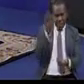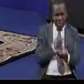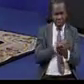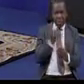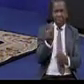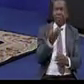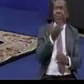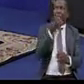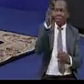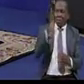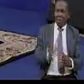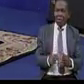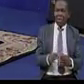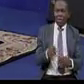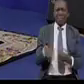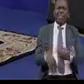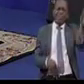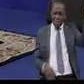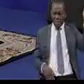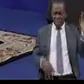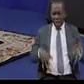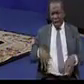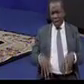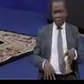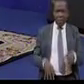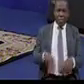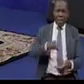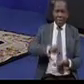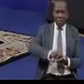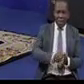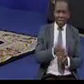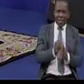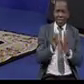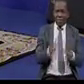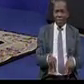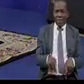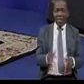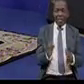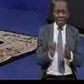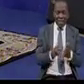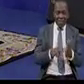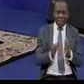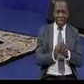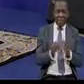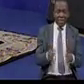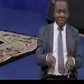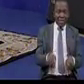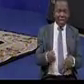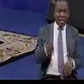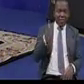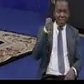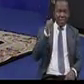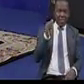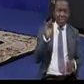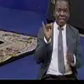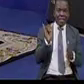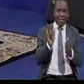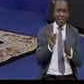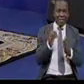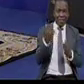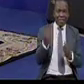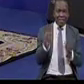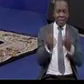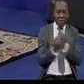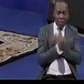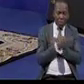have trampled underfoot the Son of God because you love your sin. And you love what you want